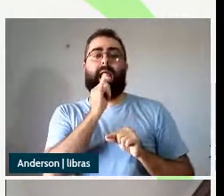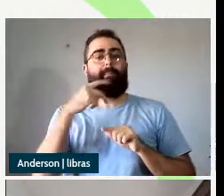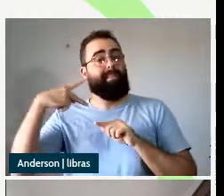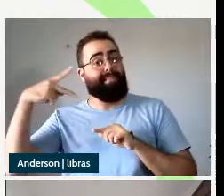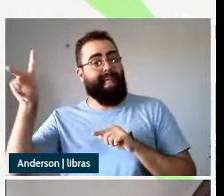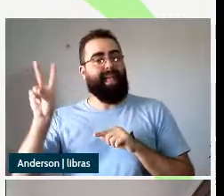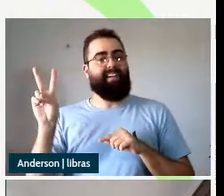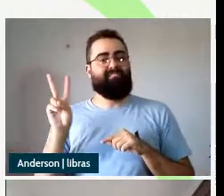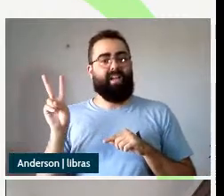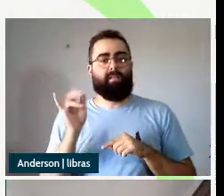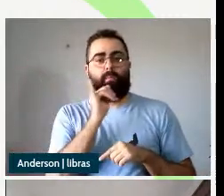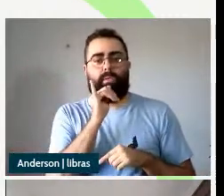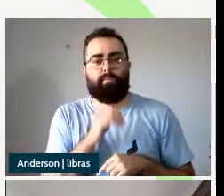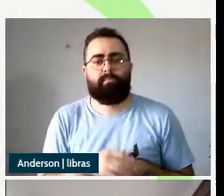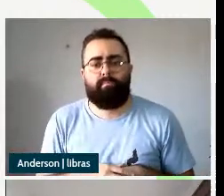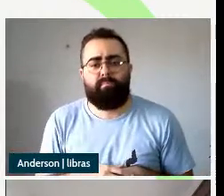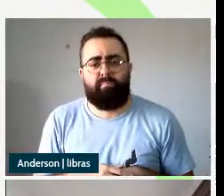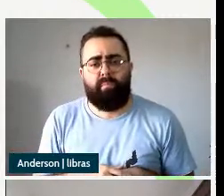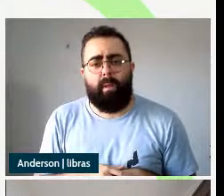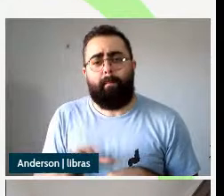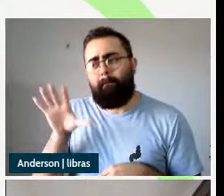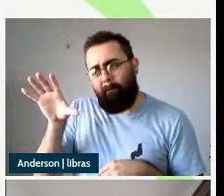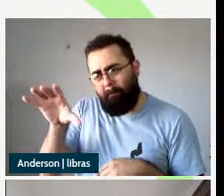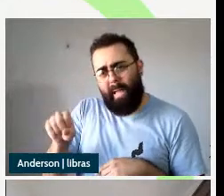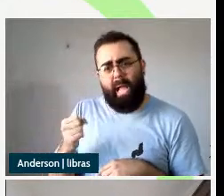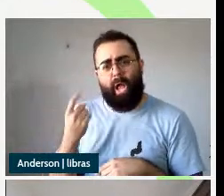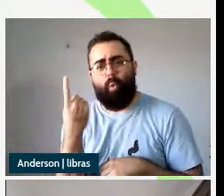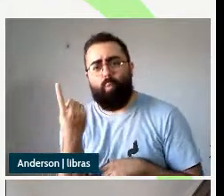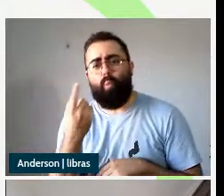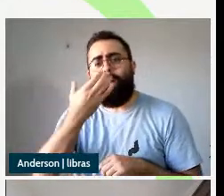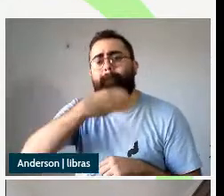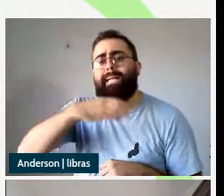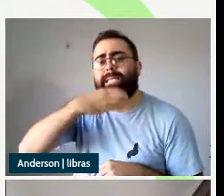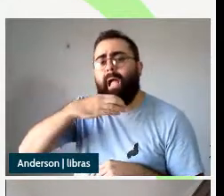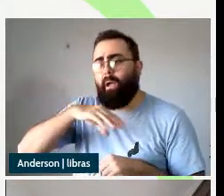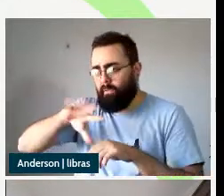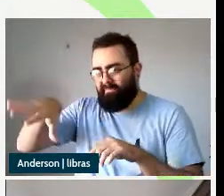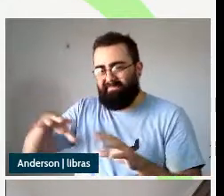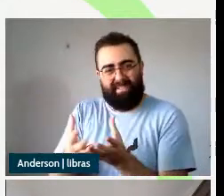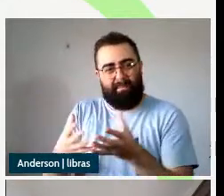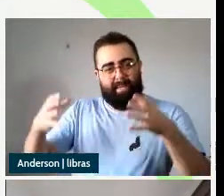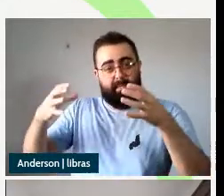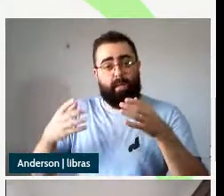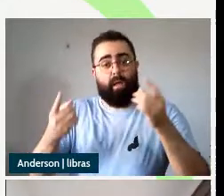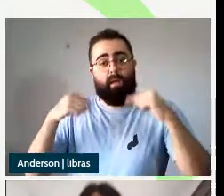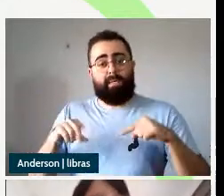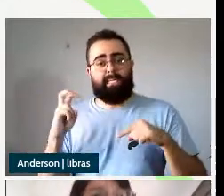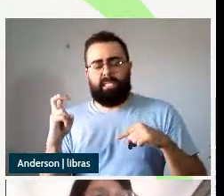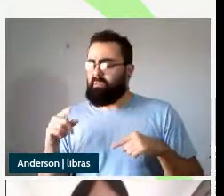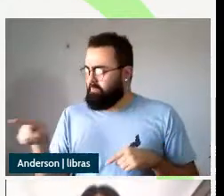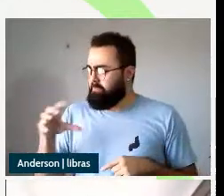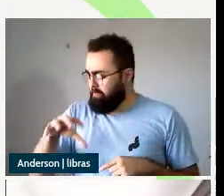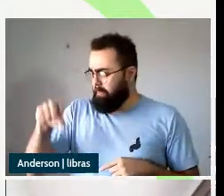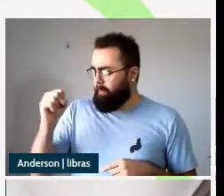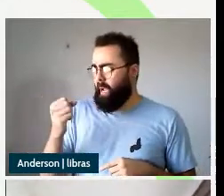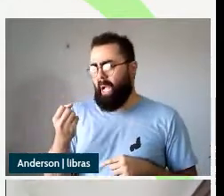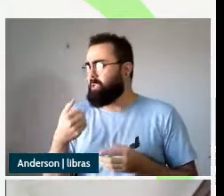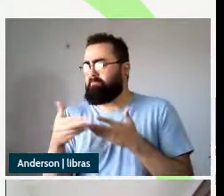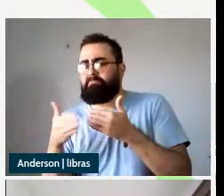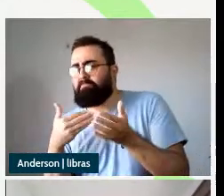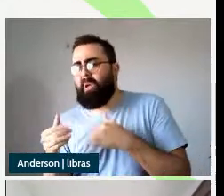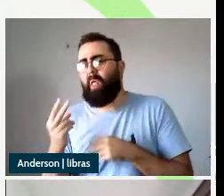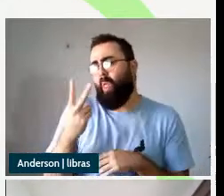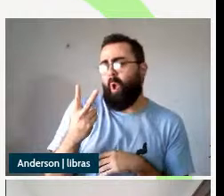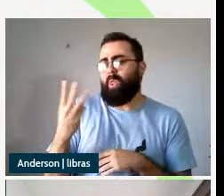apples from an apple basket, or you can say, take any two, any three, any four of them. And this is very characteristic